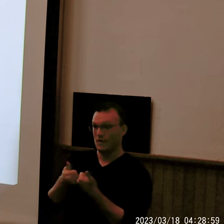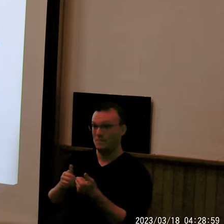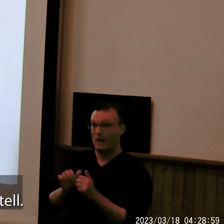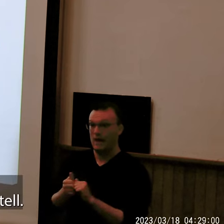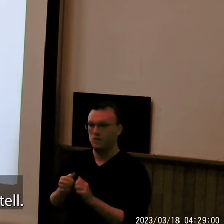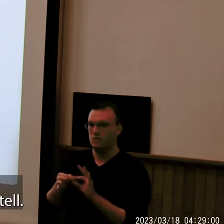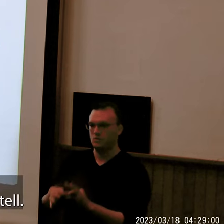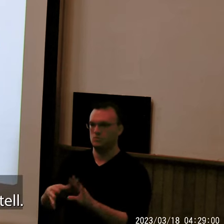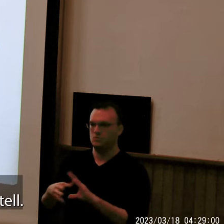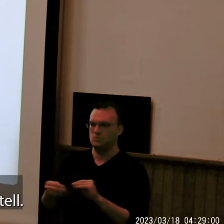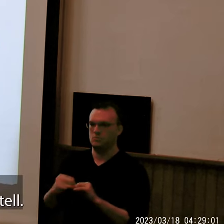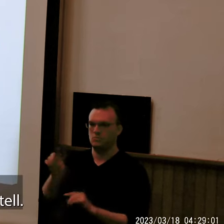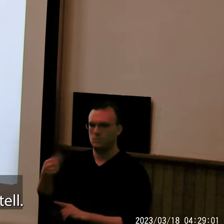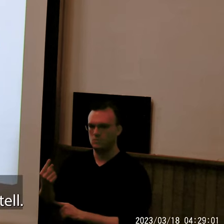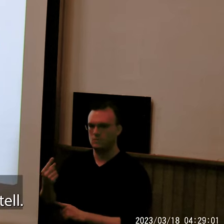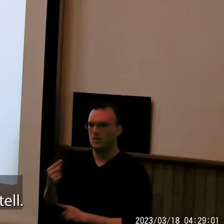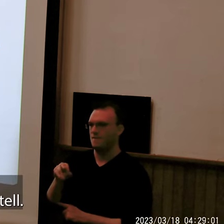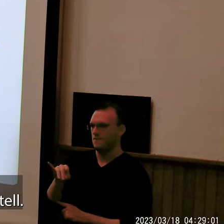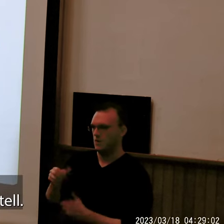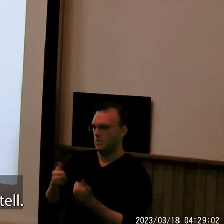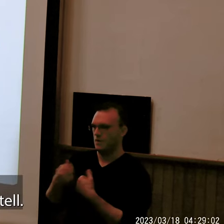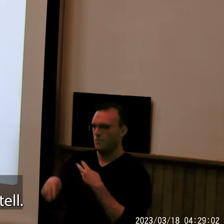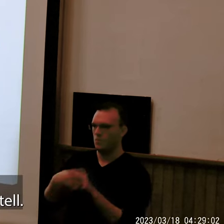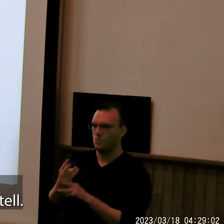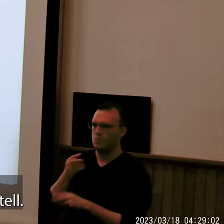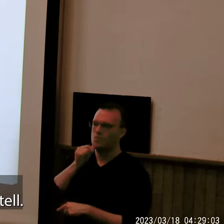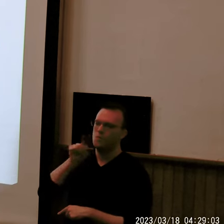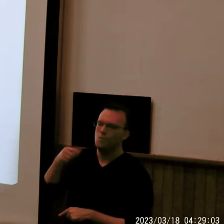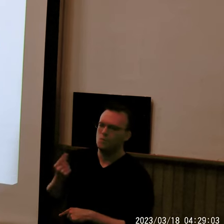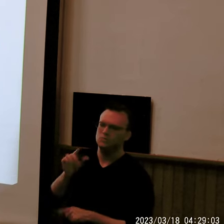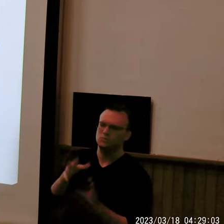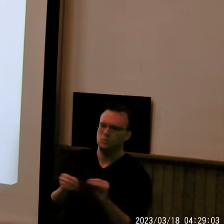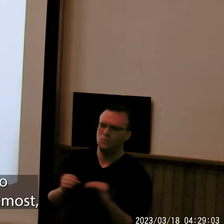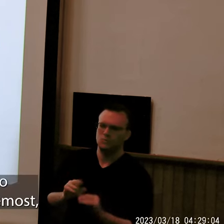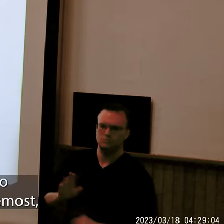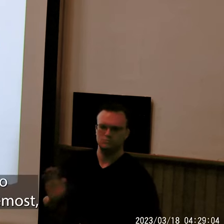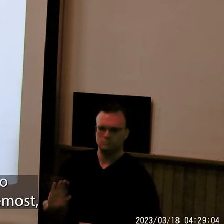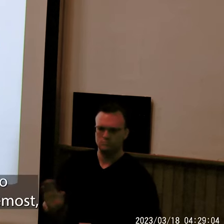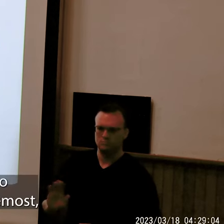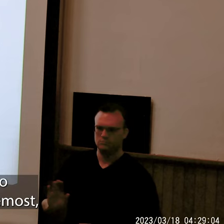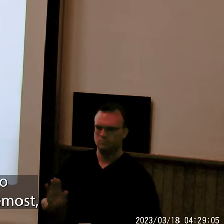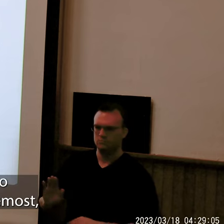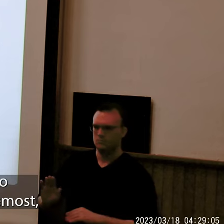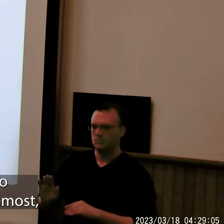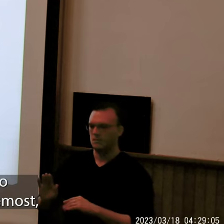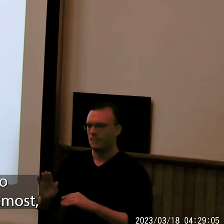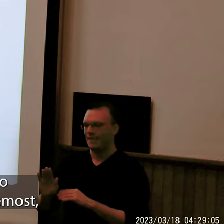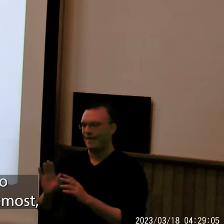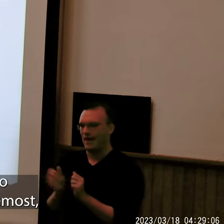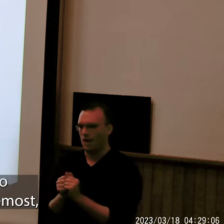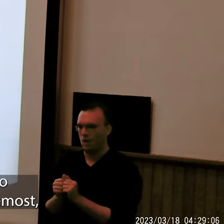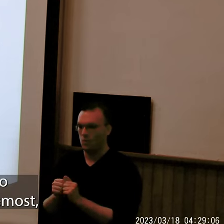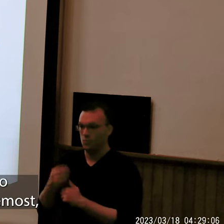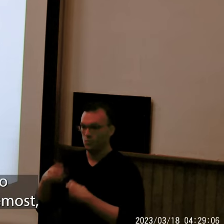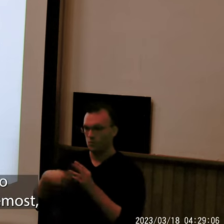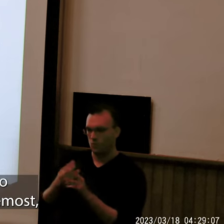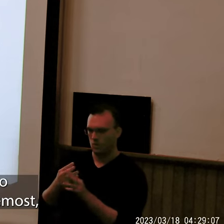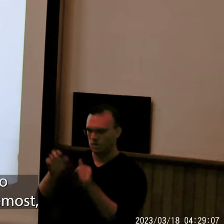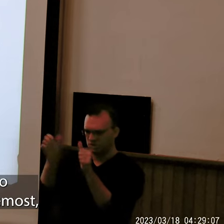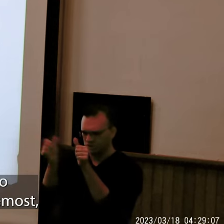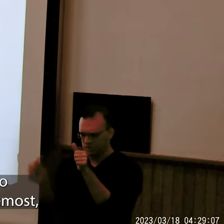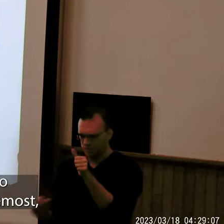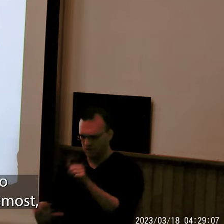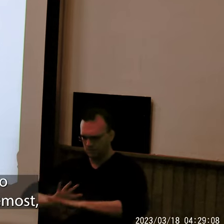narrative. Video game worlds are far more than the stories they tell. The shape and contours of video game worlds take